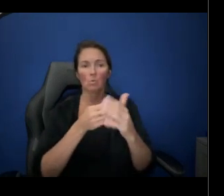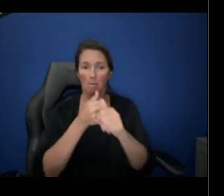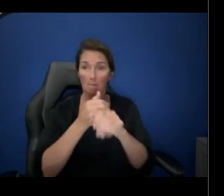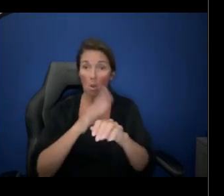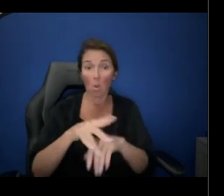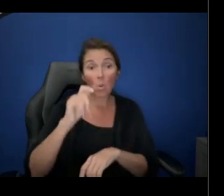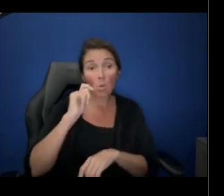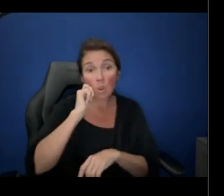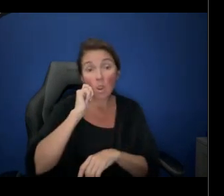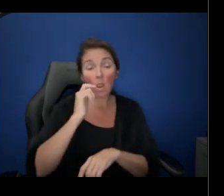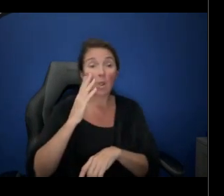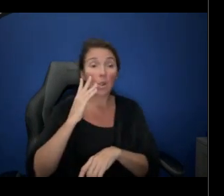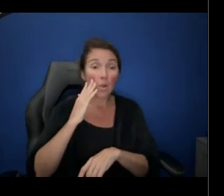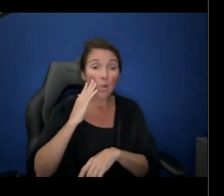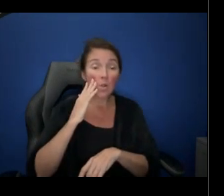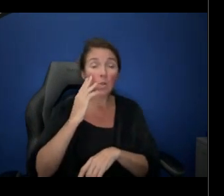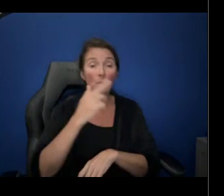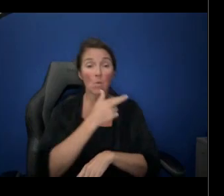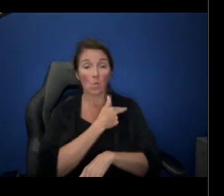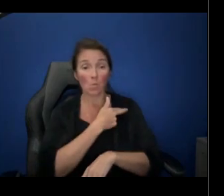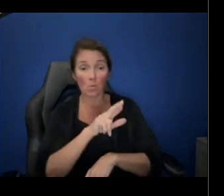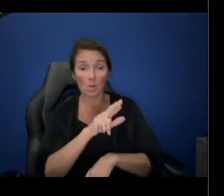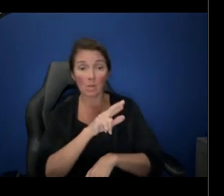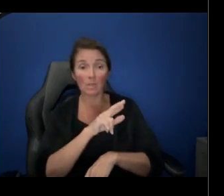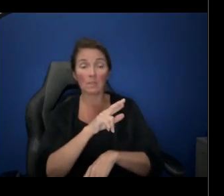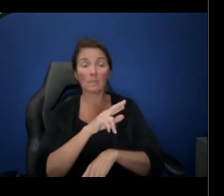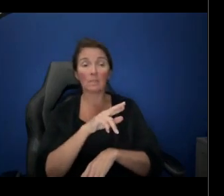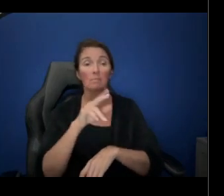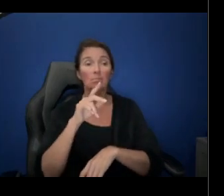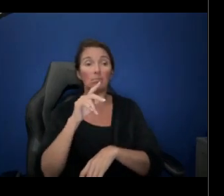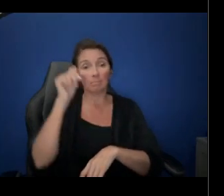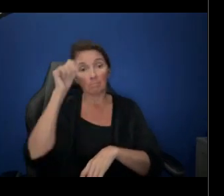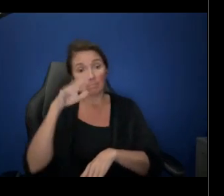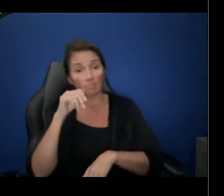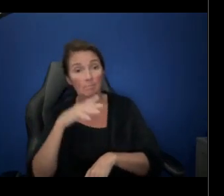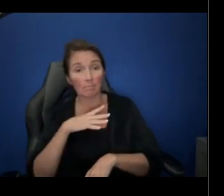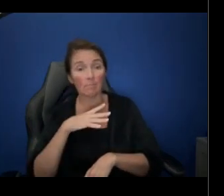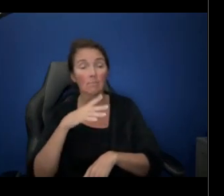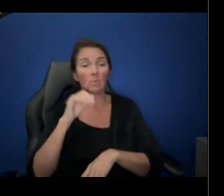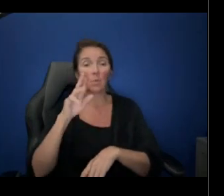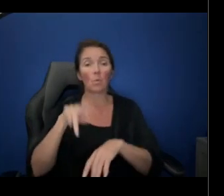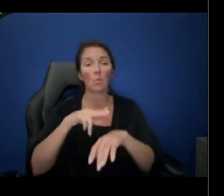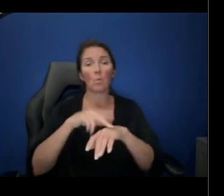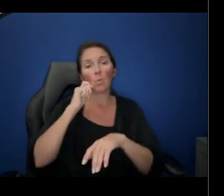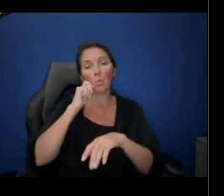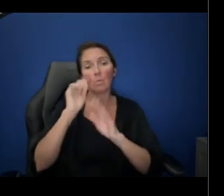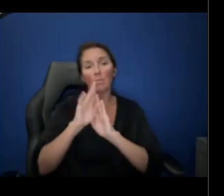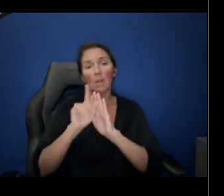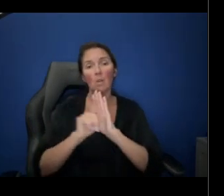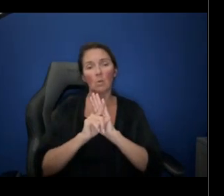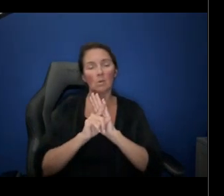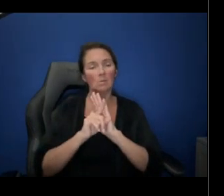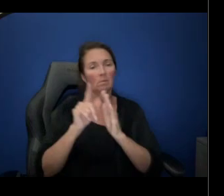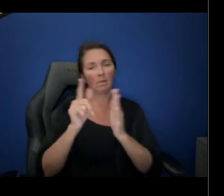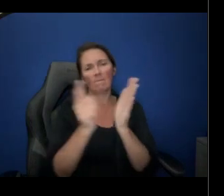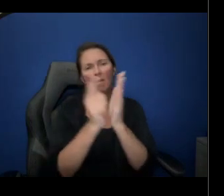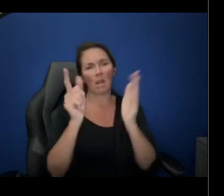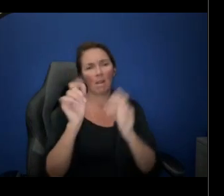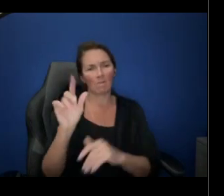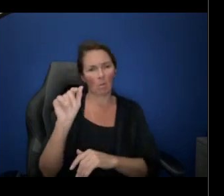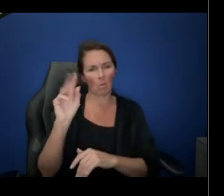race, color, religion, sex, and national origin a violation of the